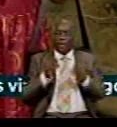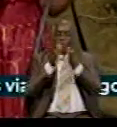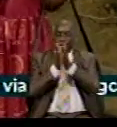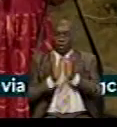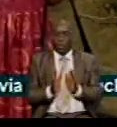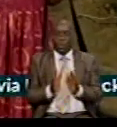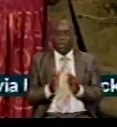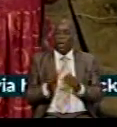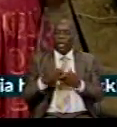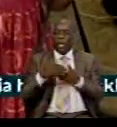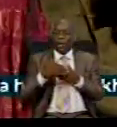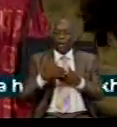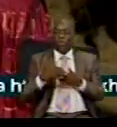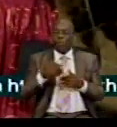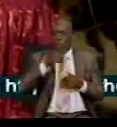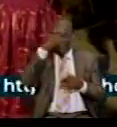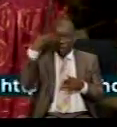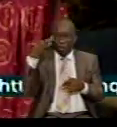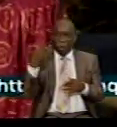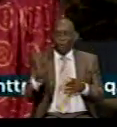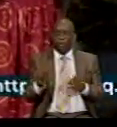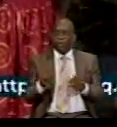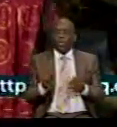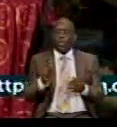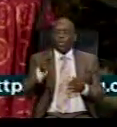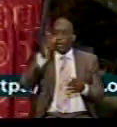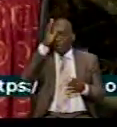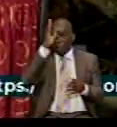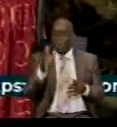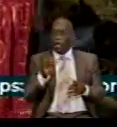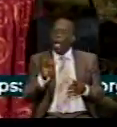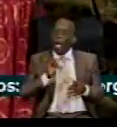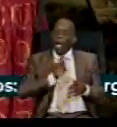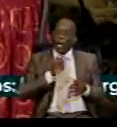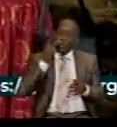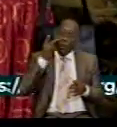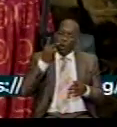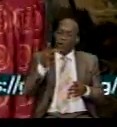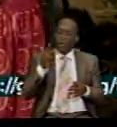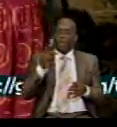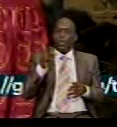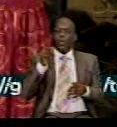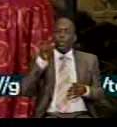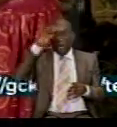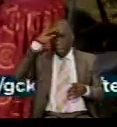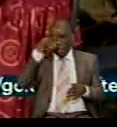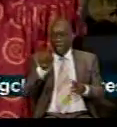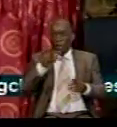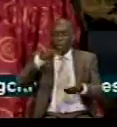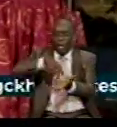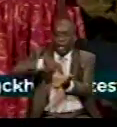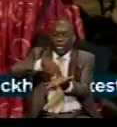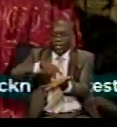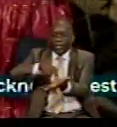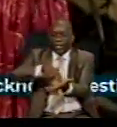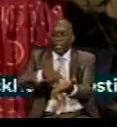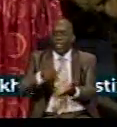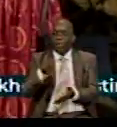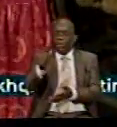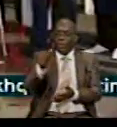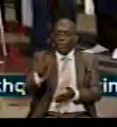we serve, I saw Father dancing there by himself before I could open my eyes and realize. I just saw